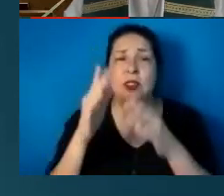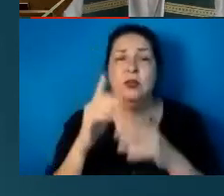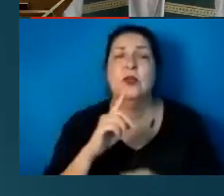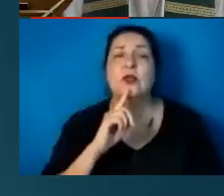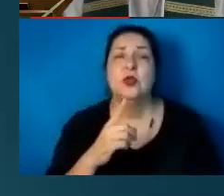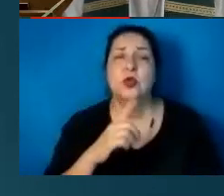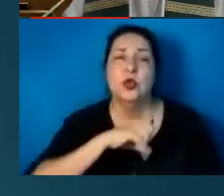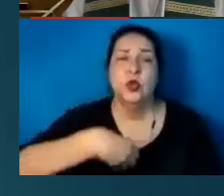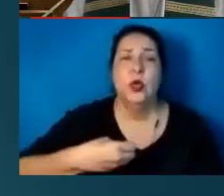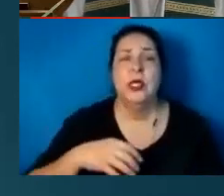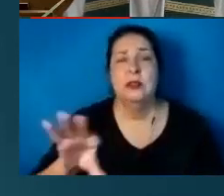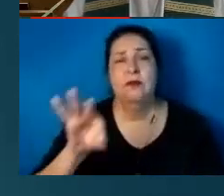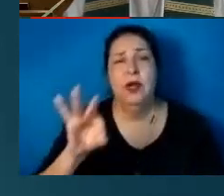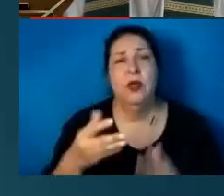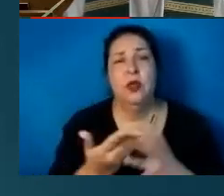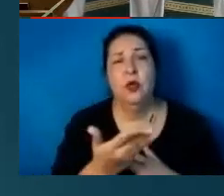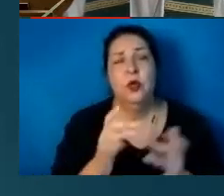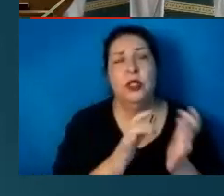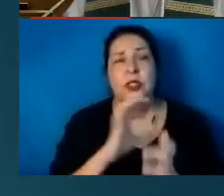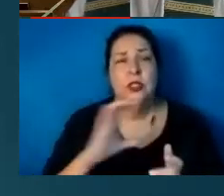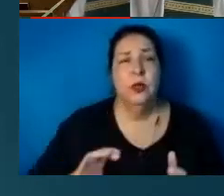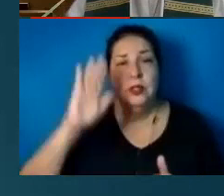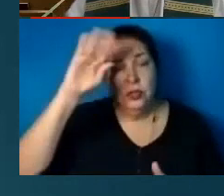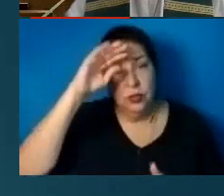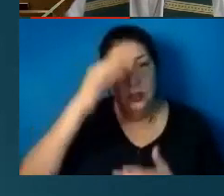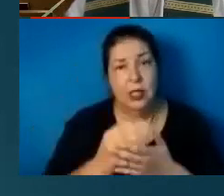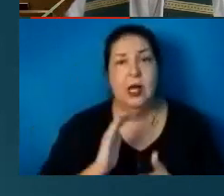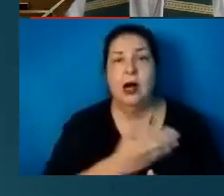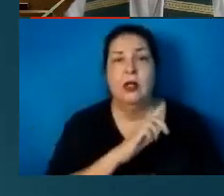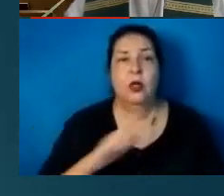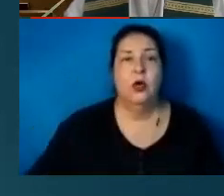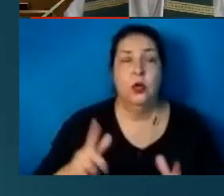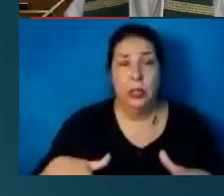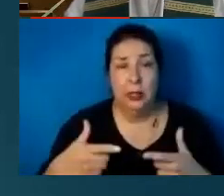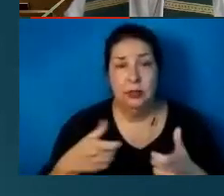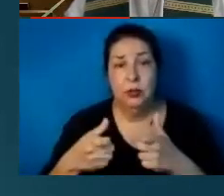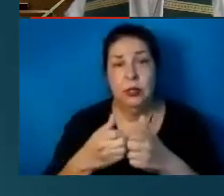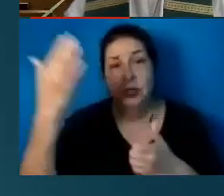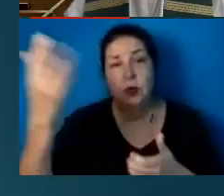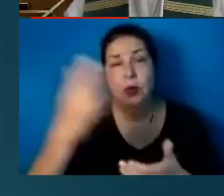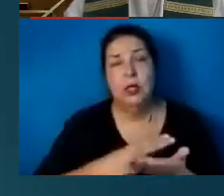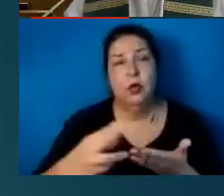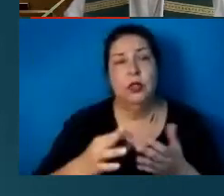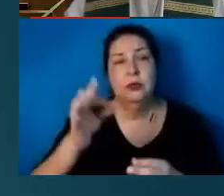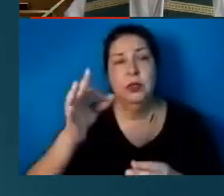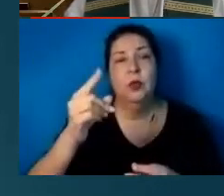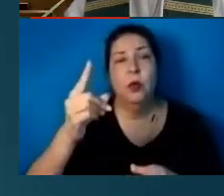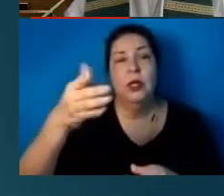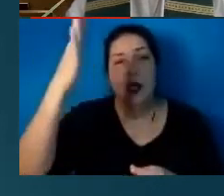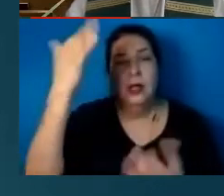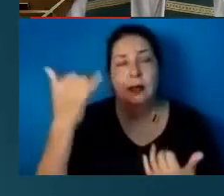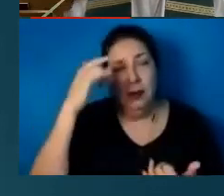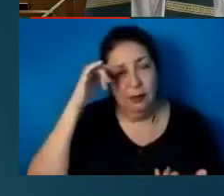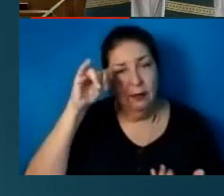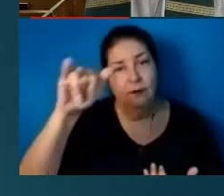are found, through Jesus Christ, your Son, our Lord, who lives and reigns with you in the Holy Spirit, one